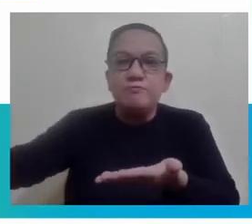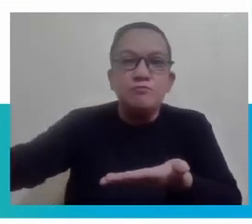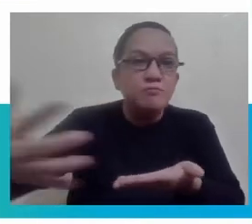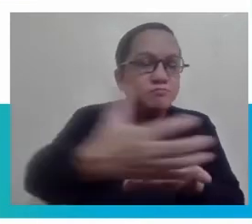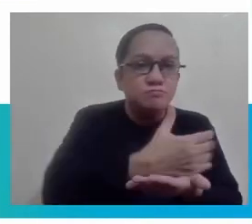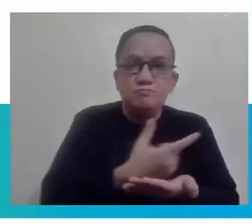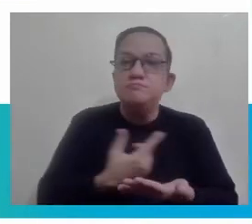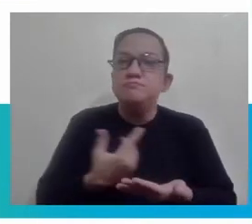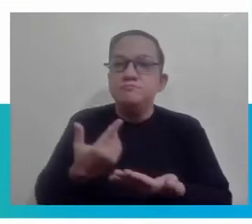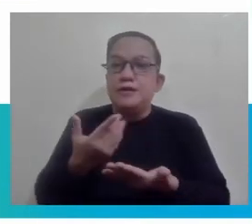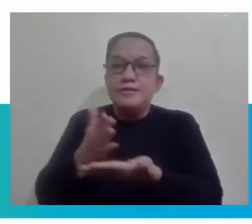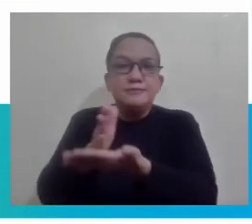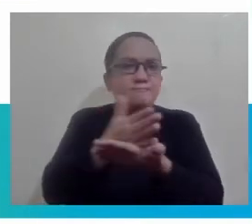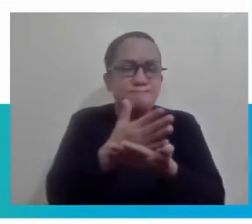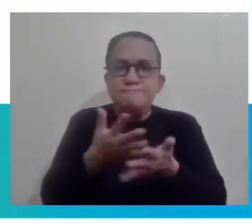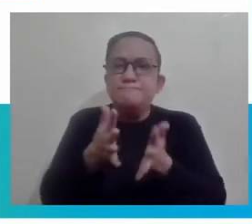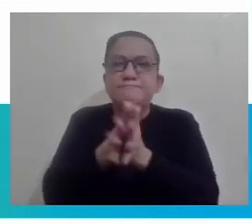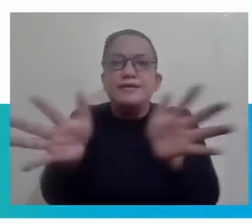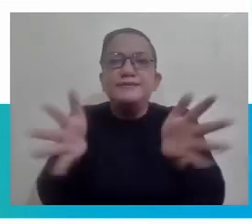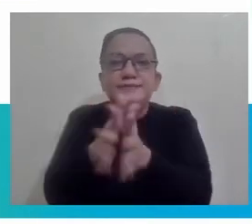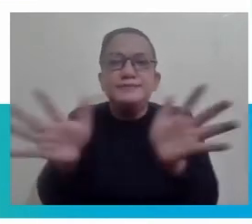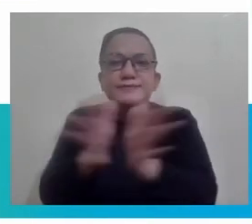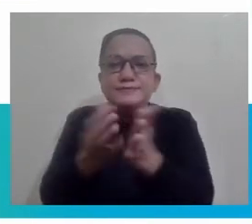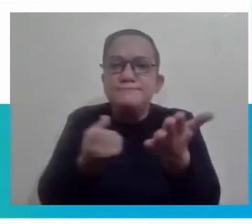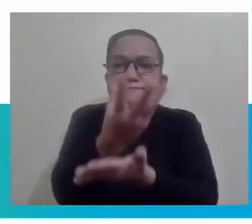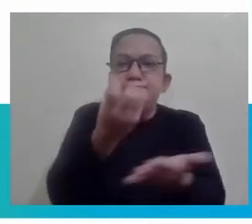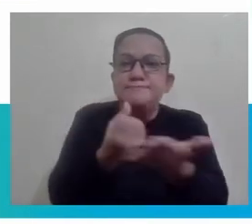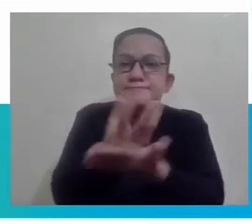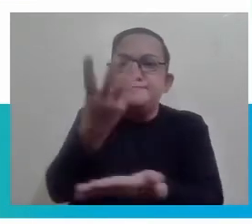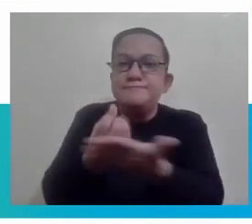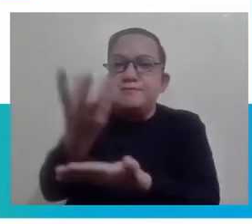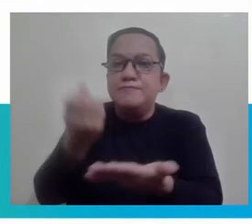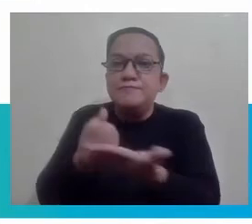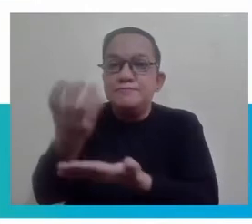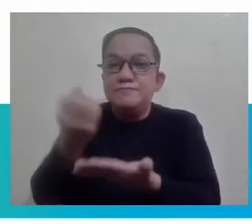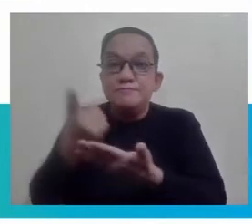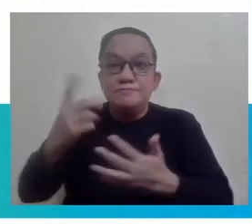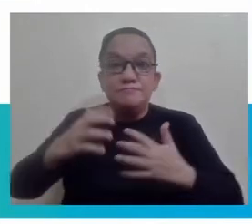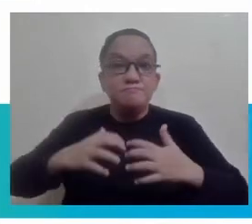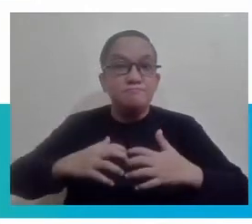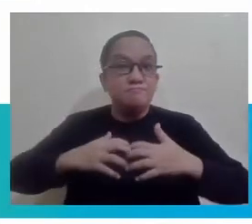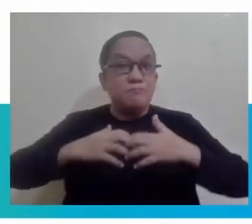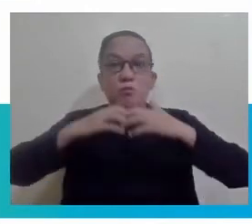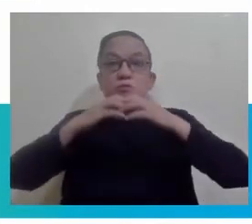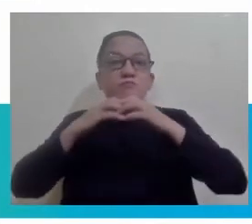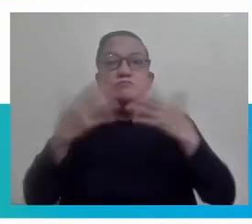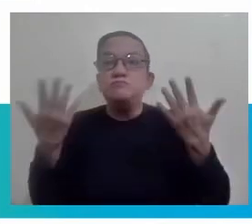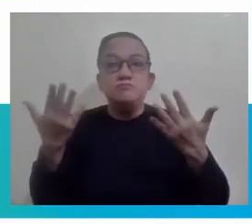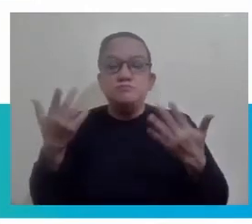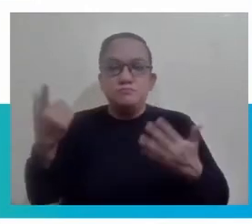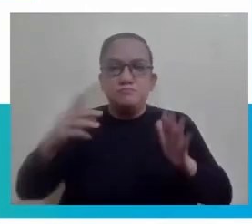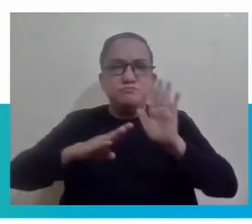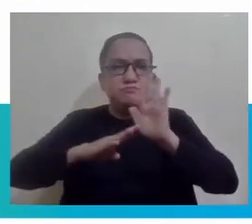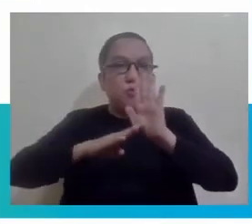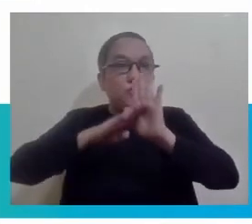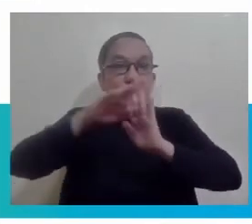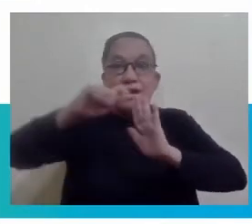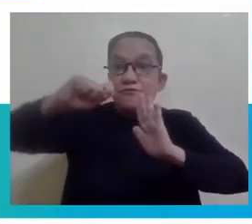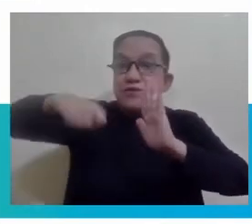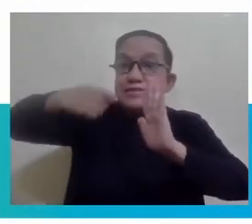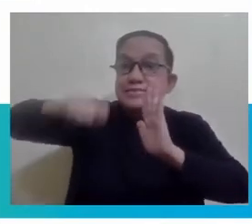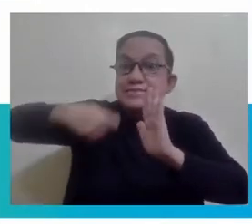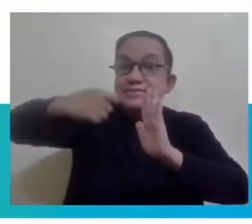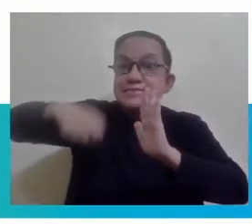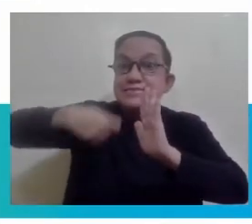piloting innovations, developing programs, and last but not least, co-investing.